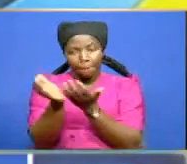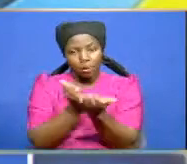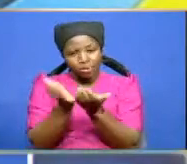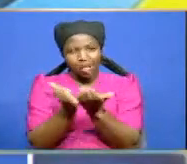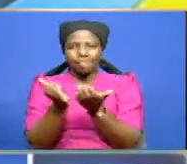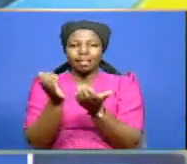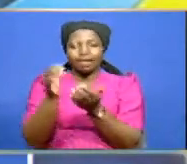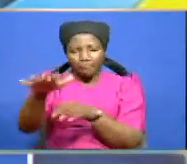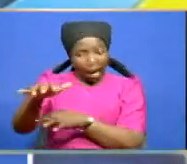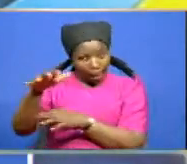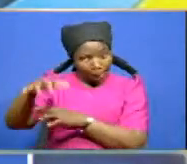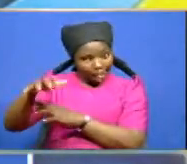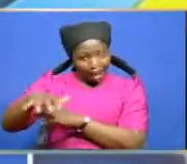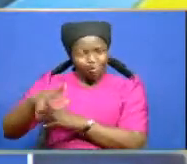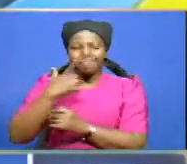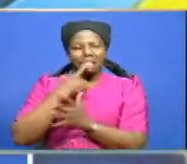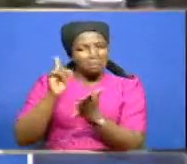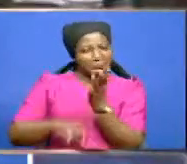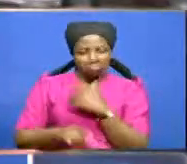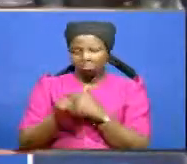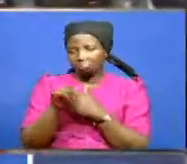the effects of COVID-19.